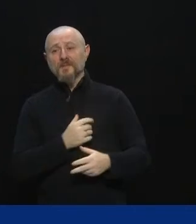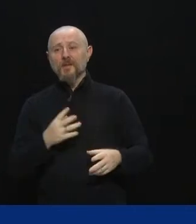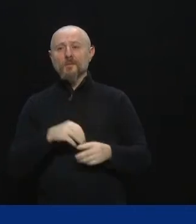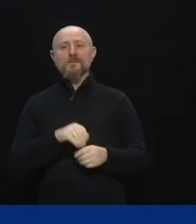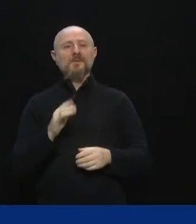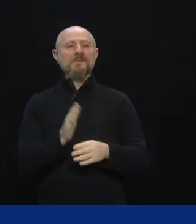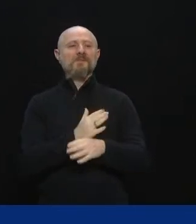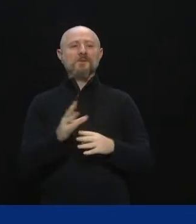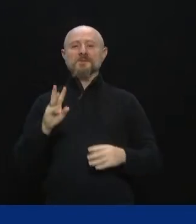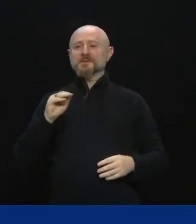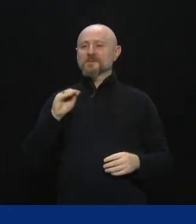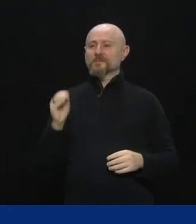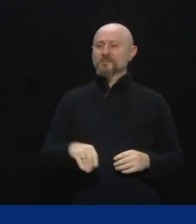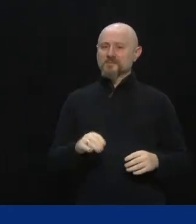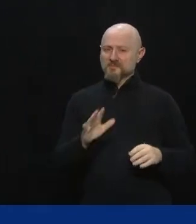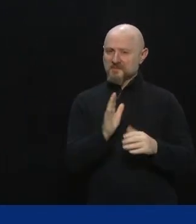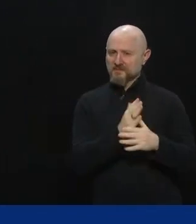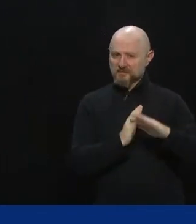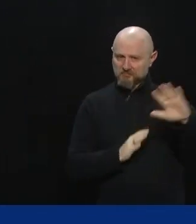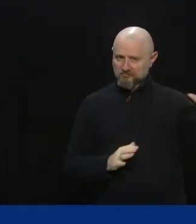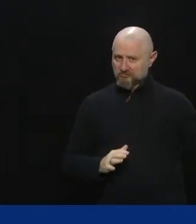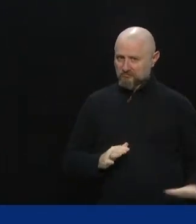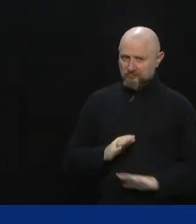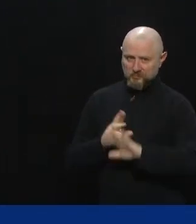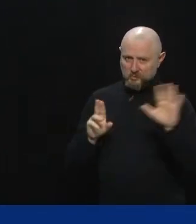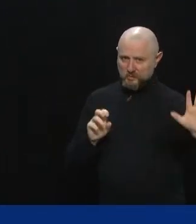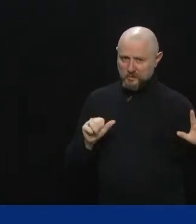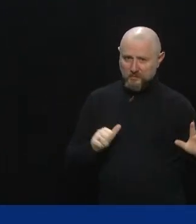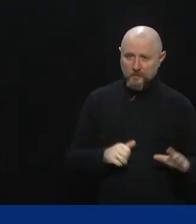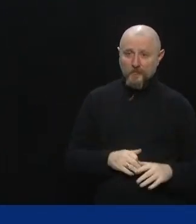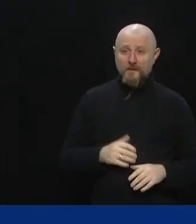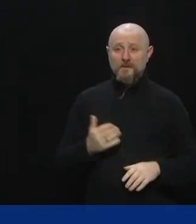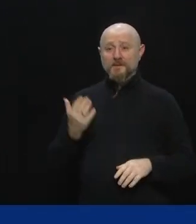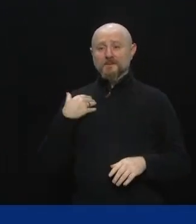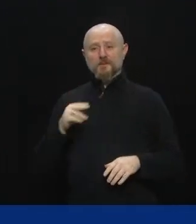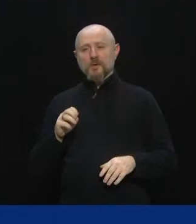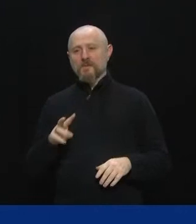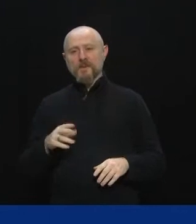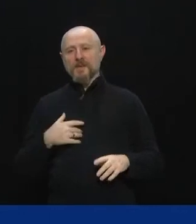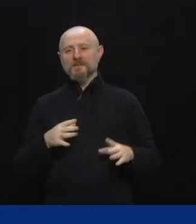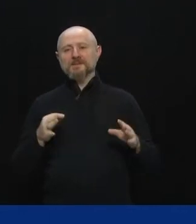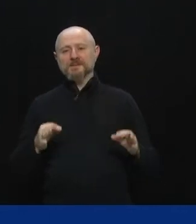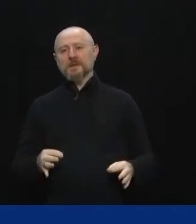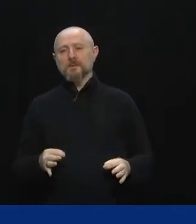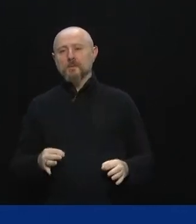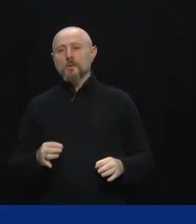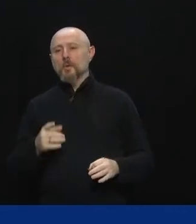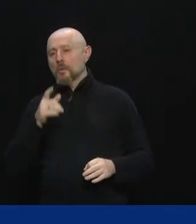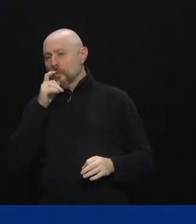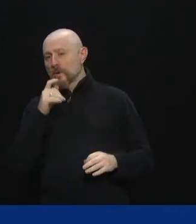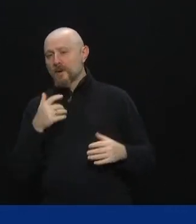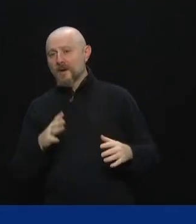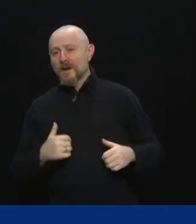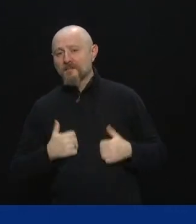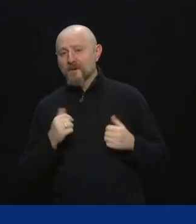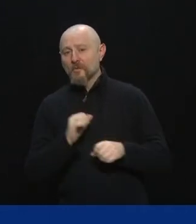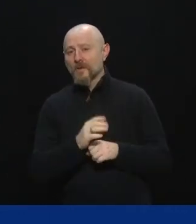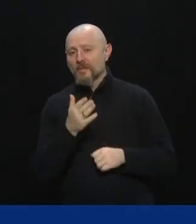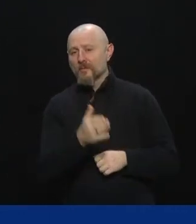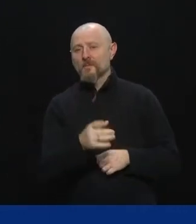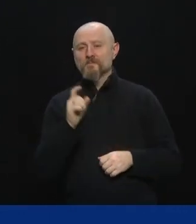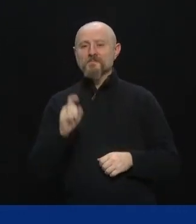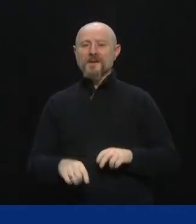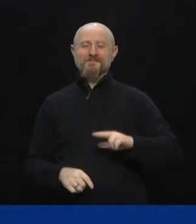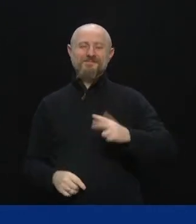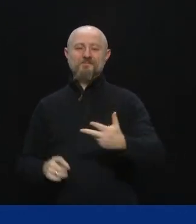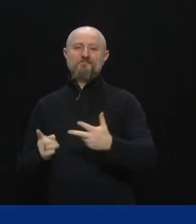60%. I made this a priority back at the end of November. I said we have to get these people vaccinated and boosted as soon as possible.